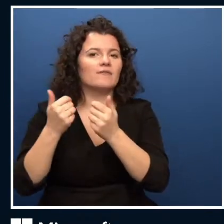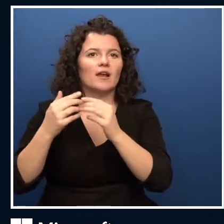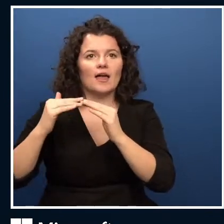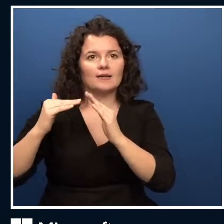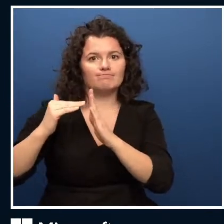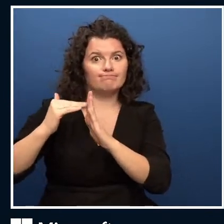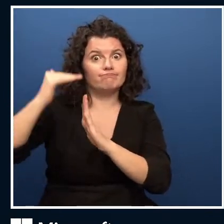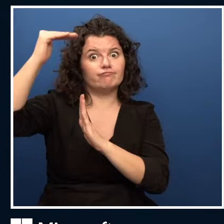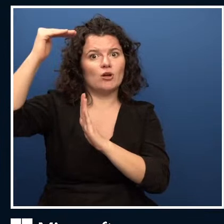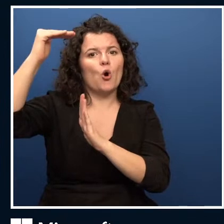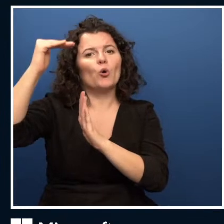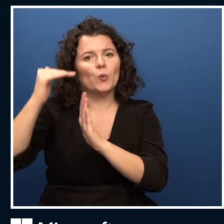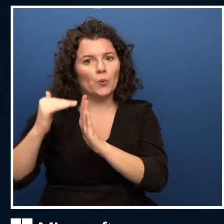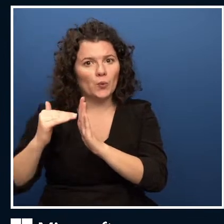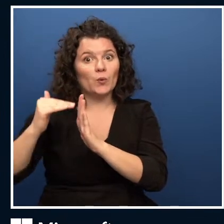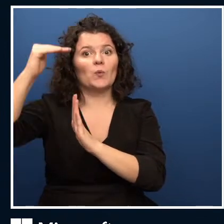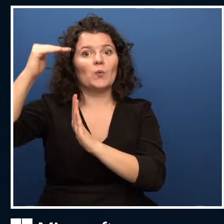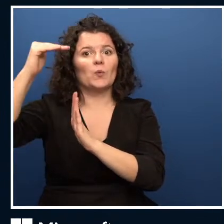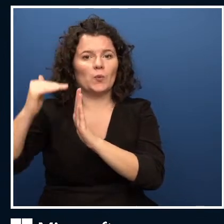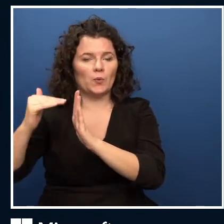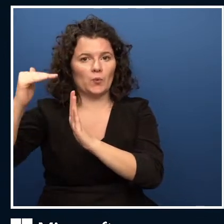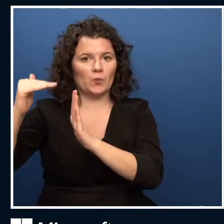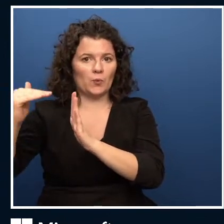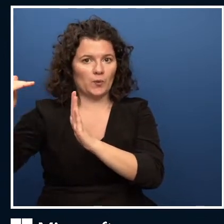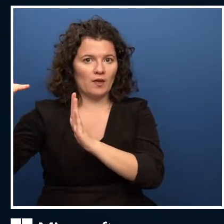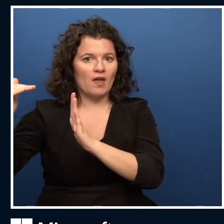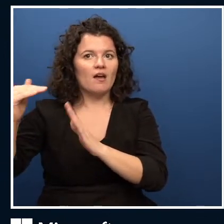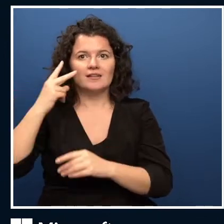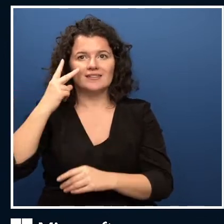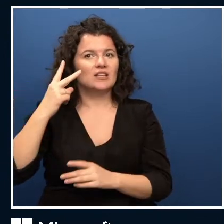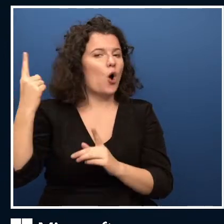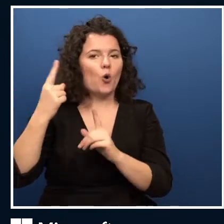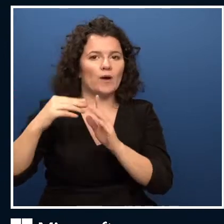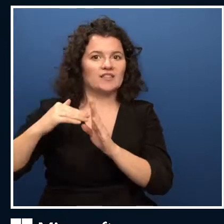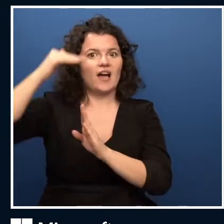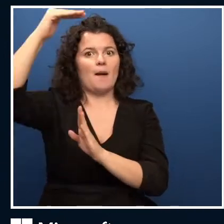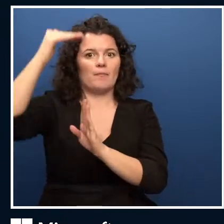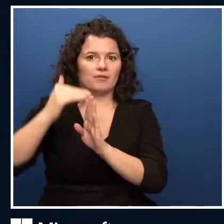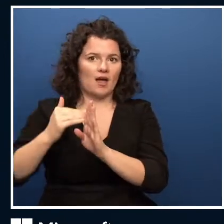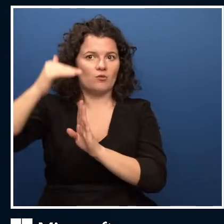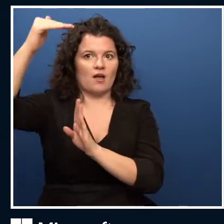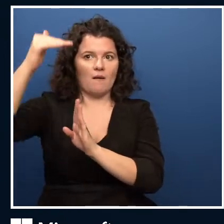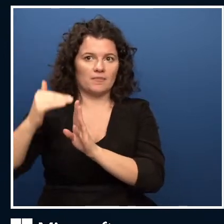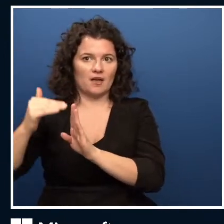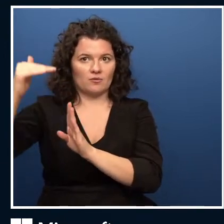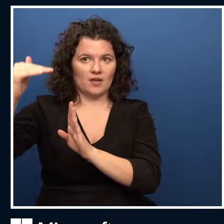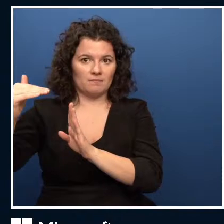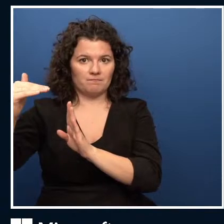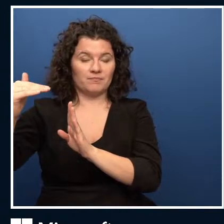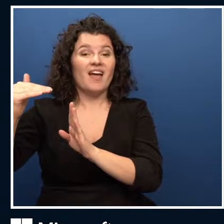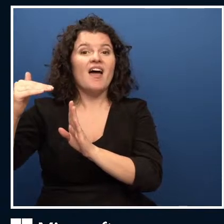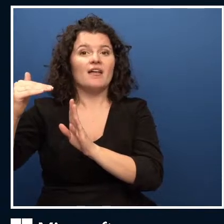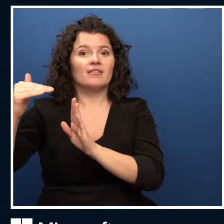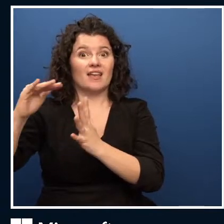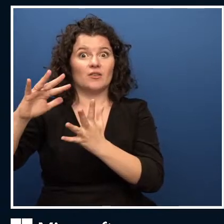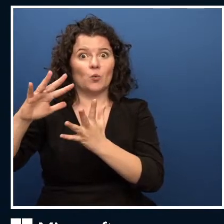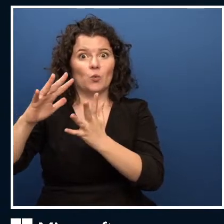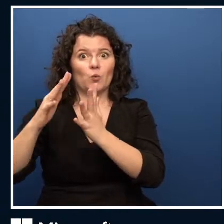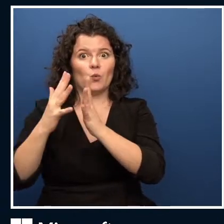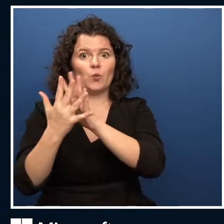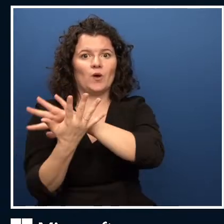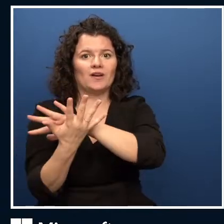the ultimate amplitude that we have for the signals. And this plot comes out to be something like this.